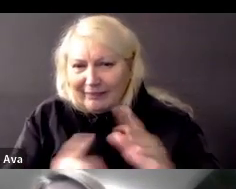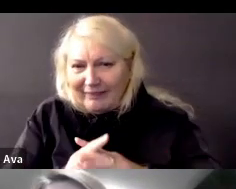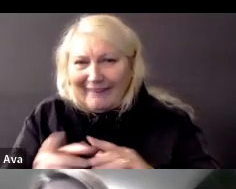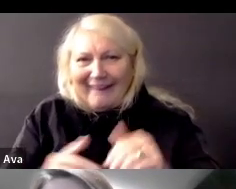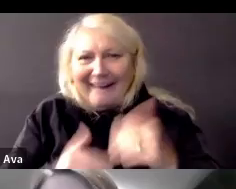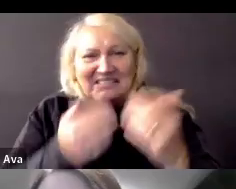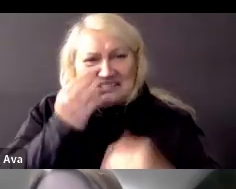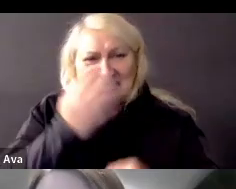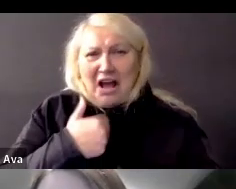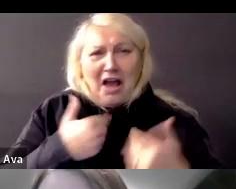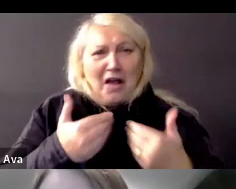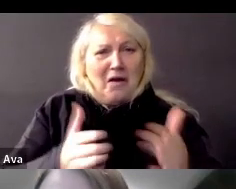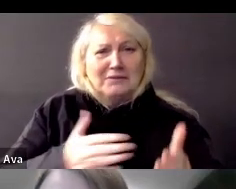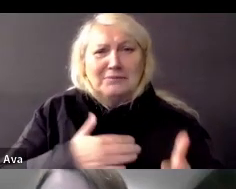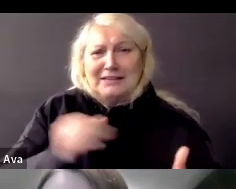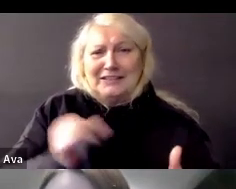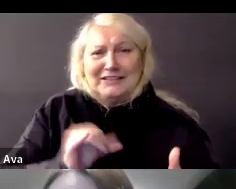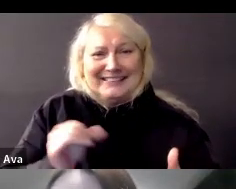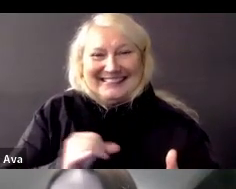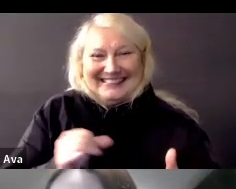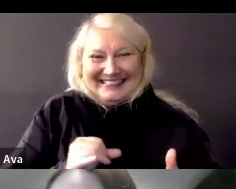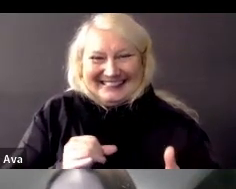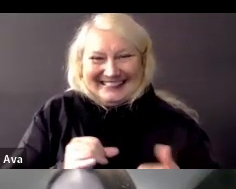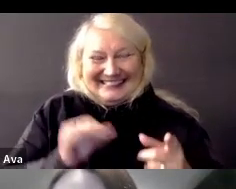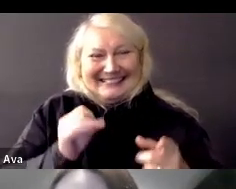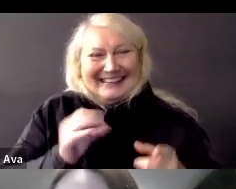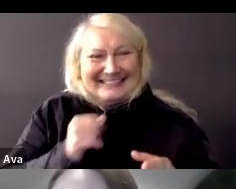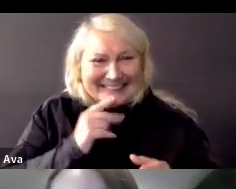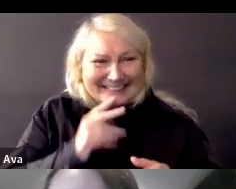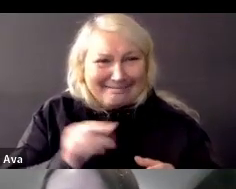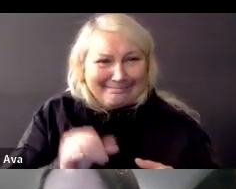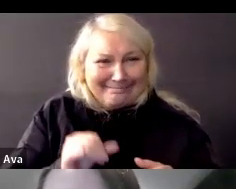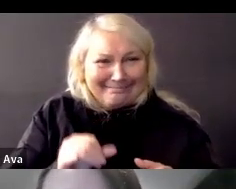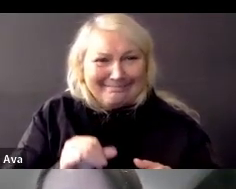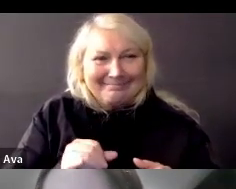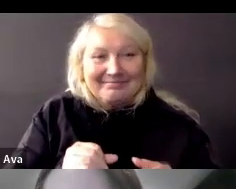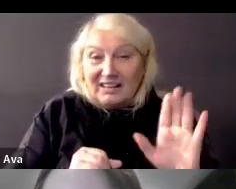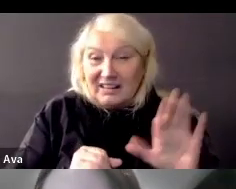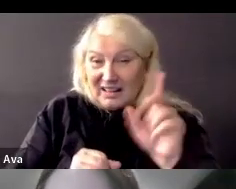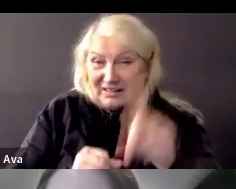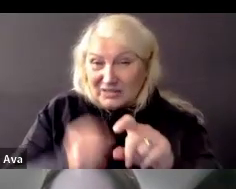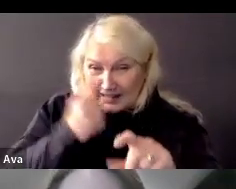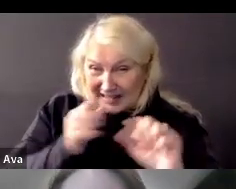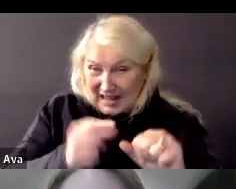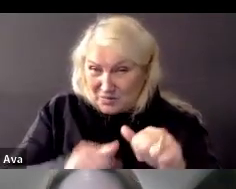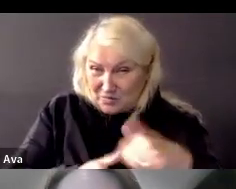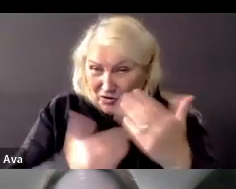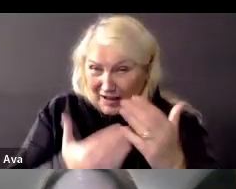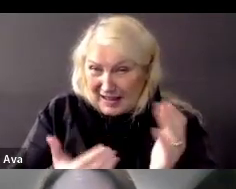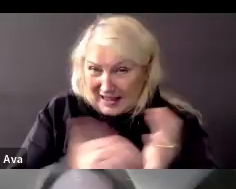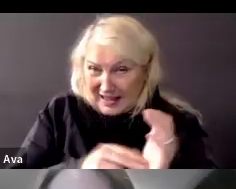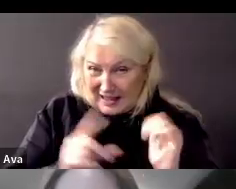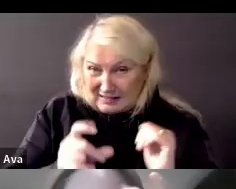Oh. I don't, can it be brought up again?